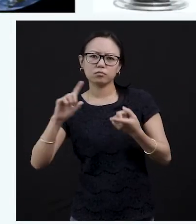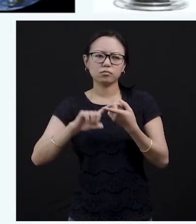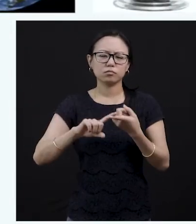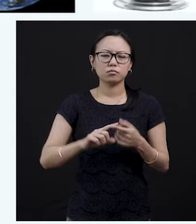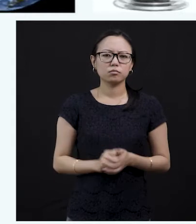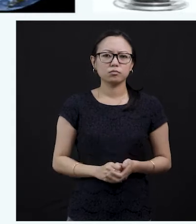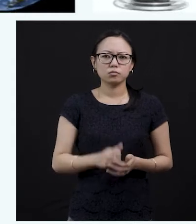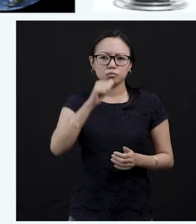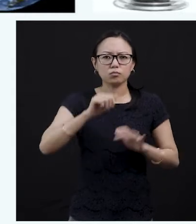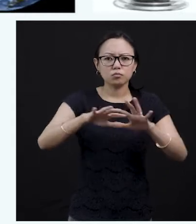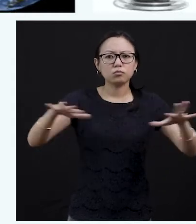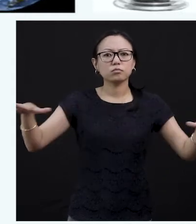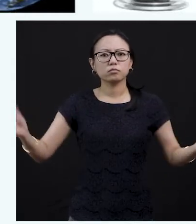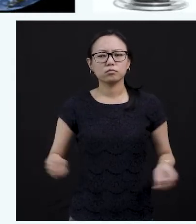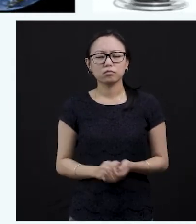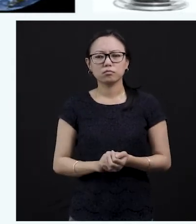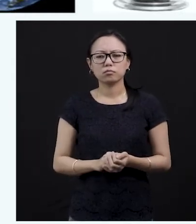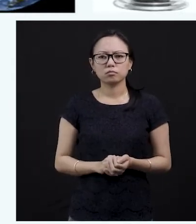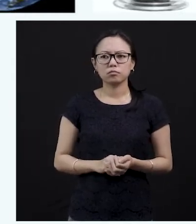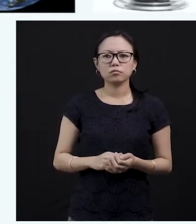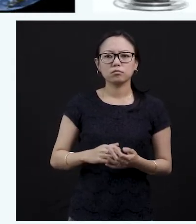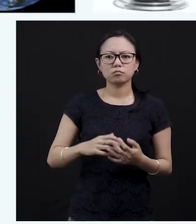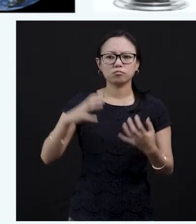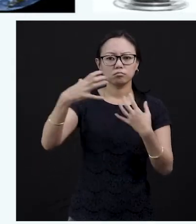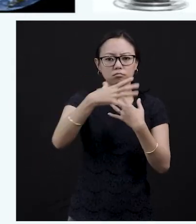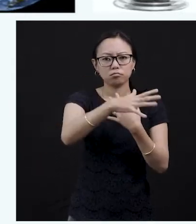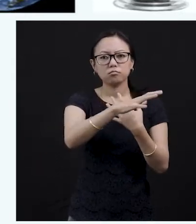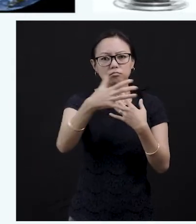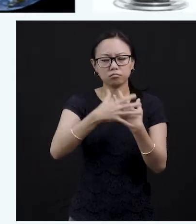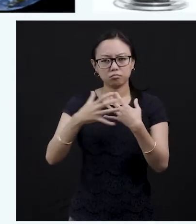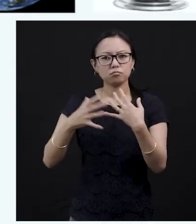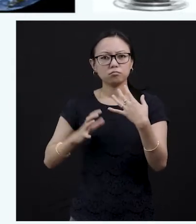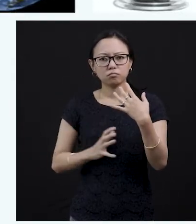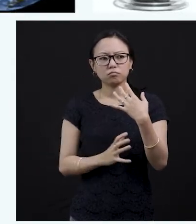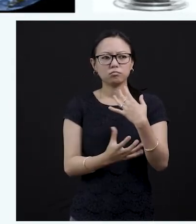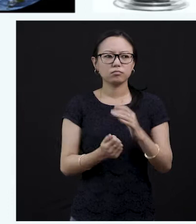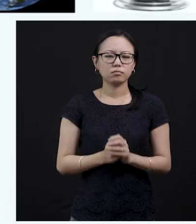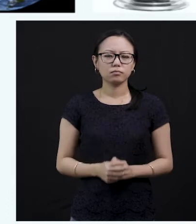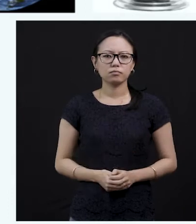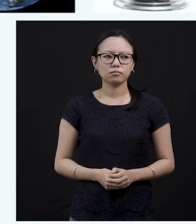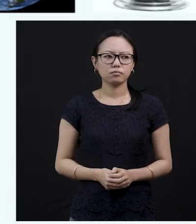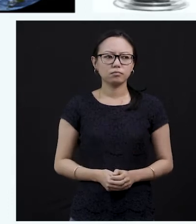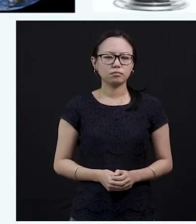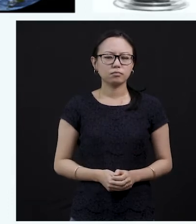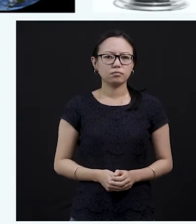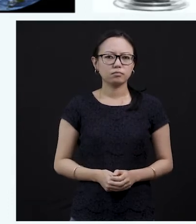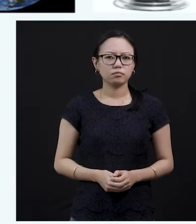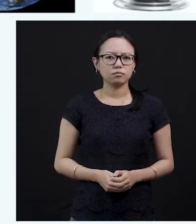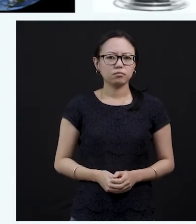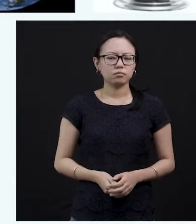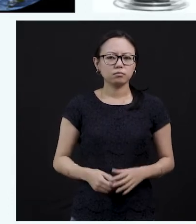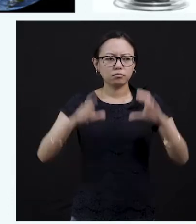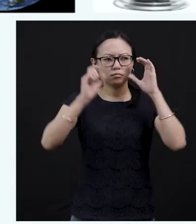So here from the picture, let me give a revision. So I've explained to you about